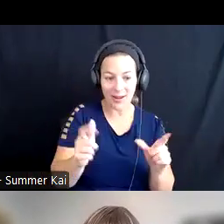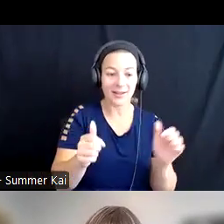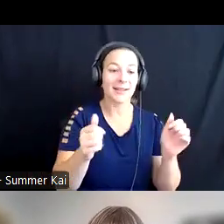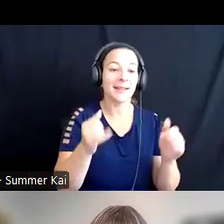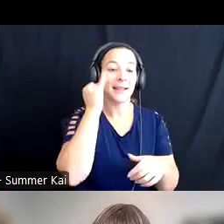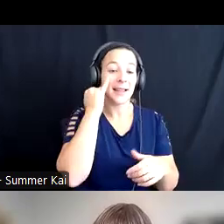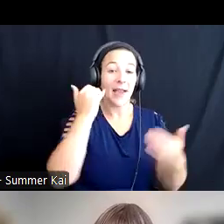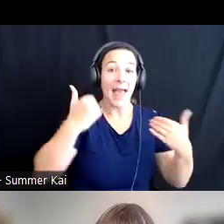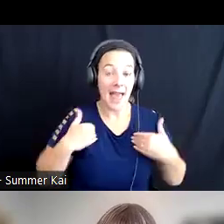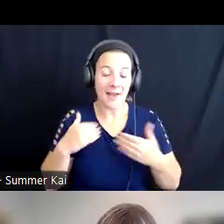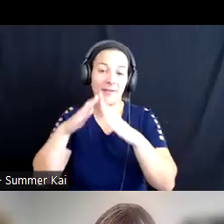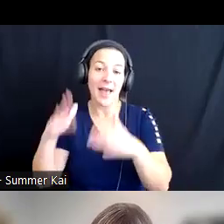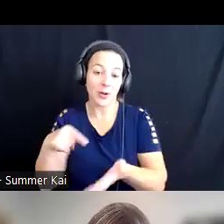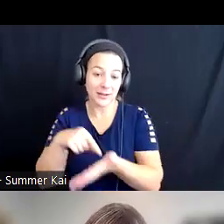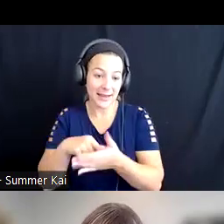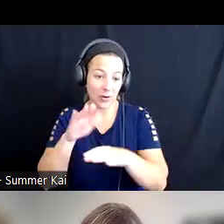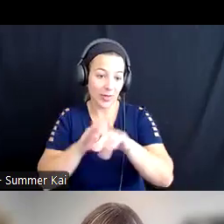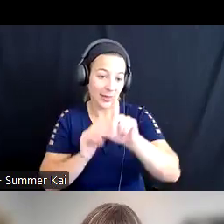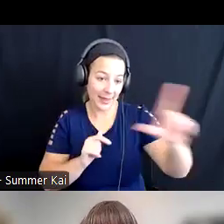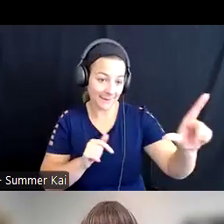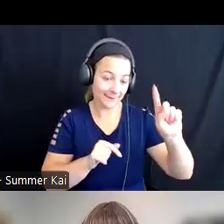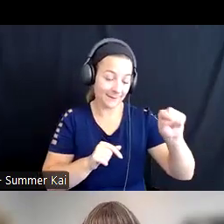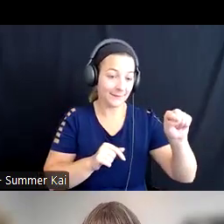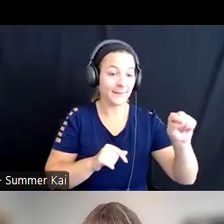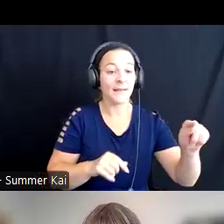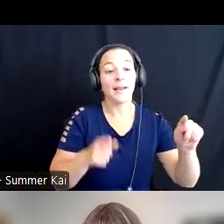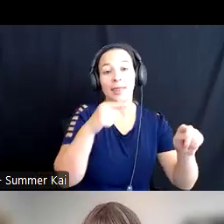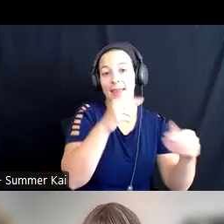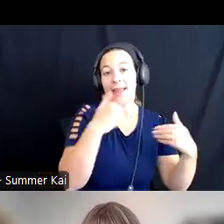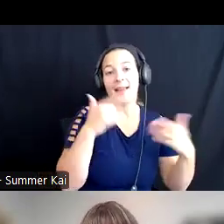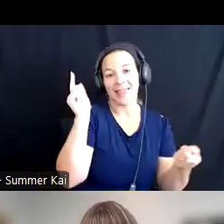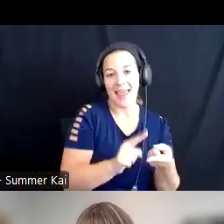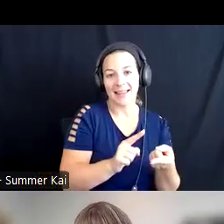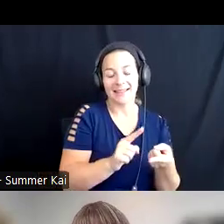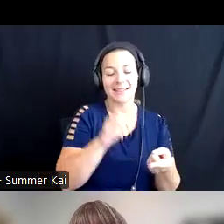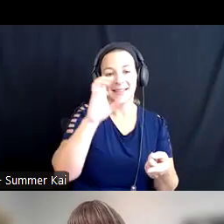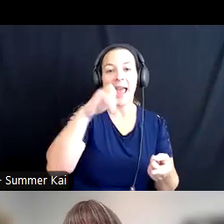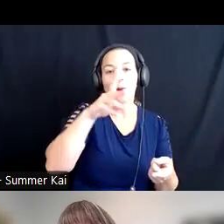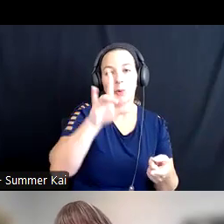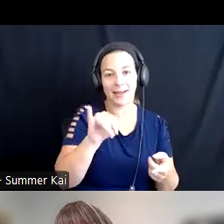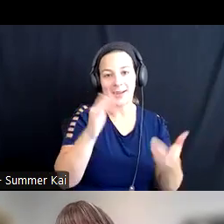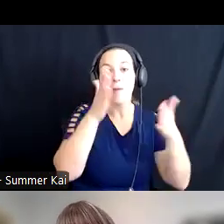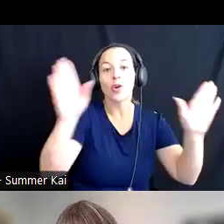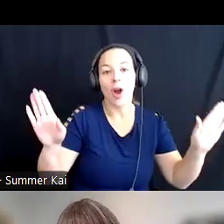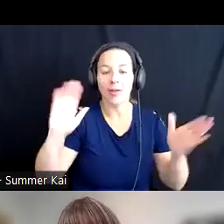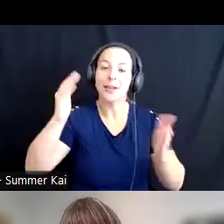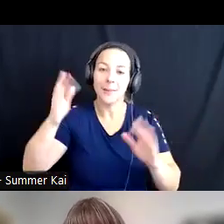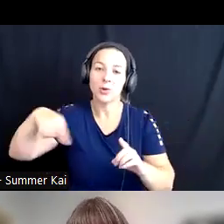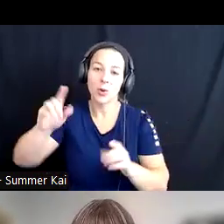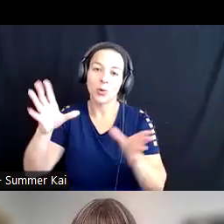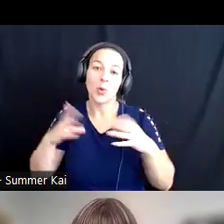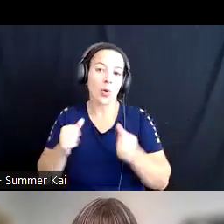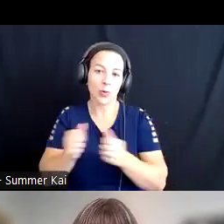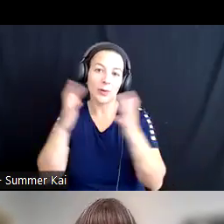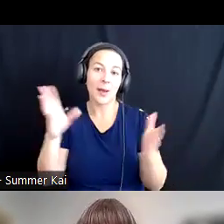existing housing debt, which are on the left, have less equity overall than those who own without a mortgage, who